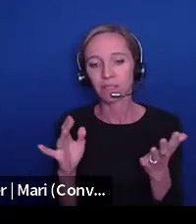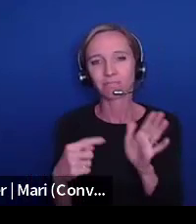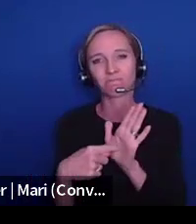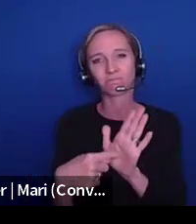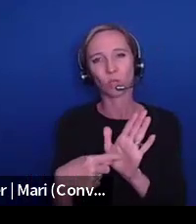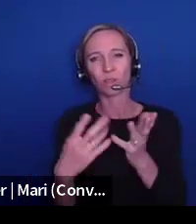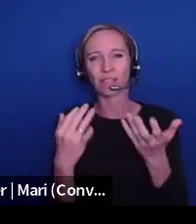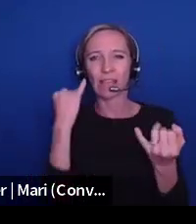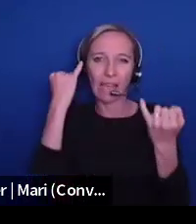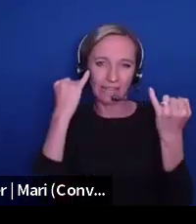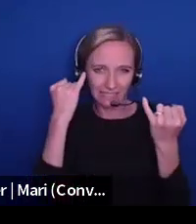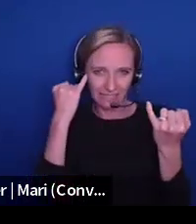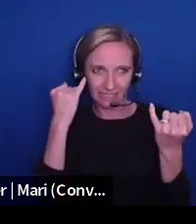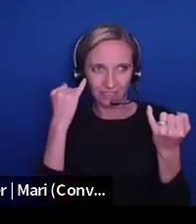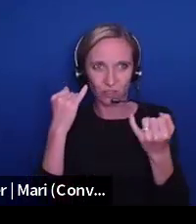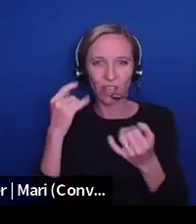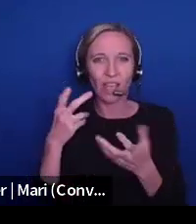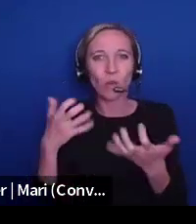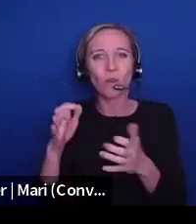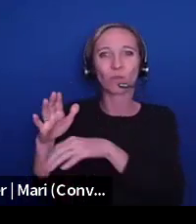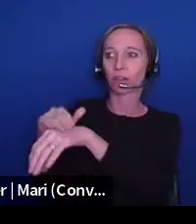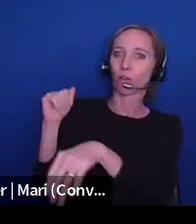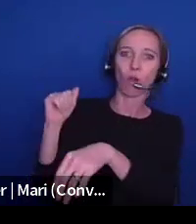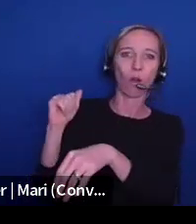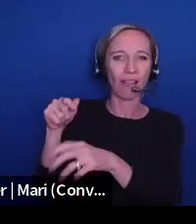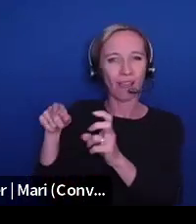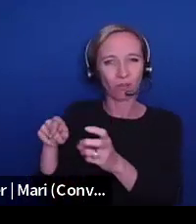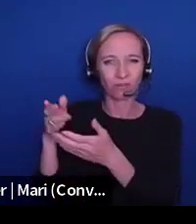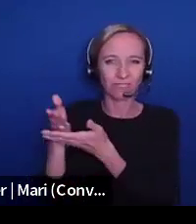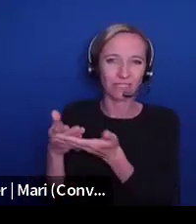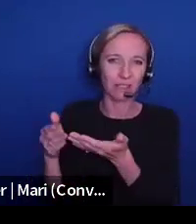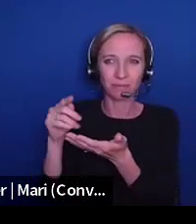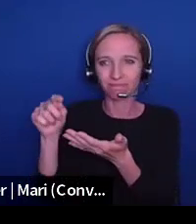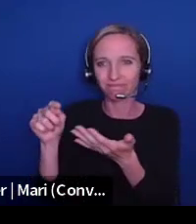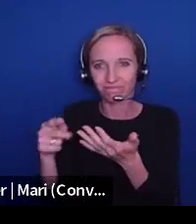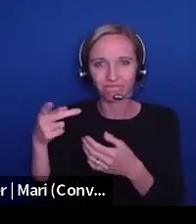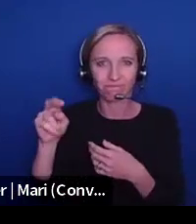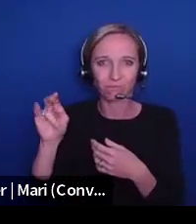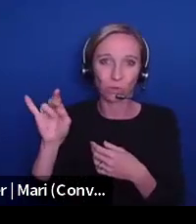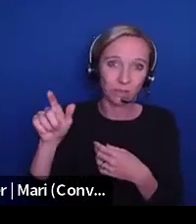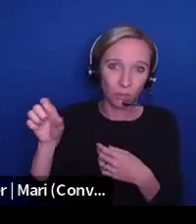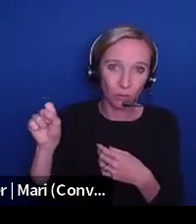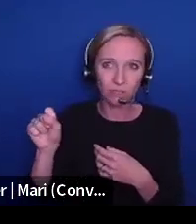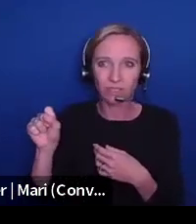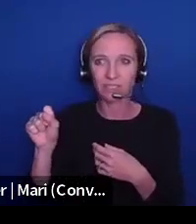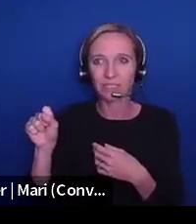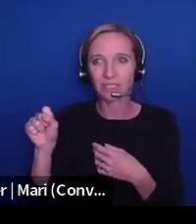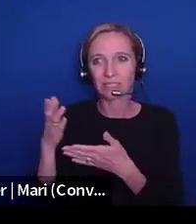evoking some ideas rather than calling out some principles, some established